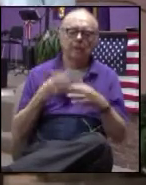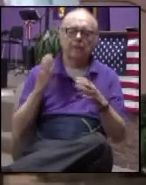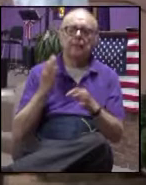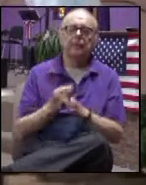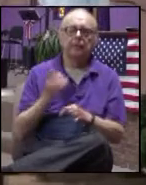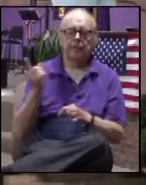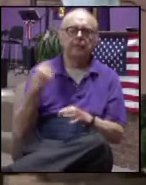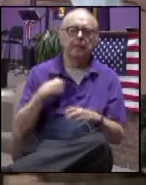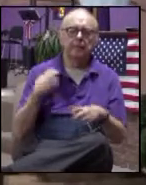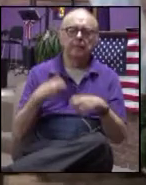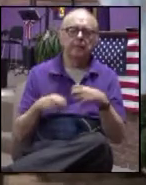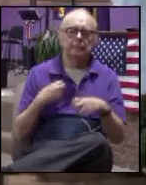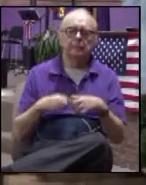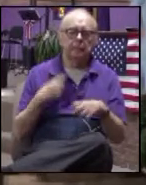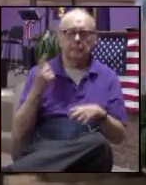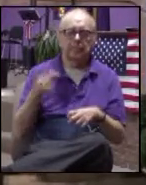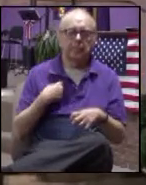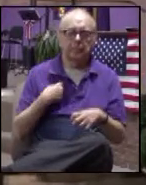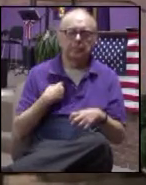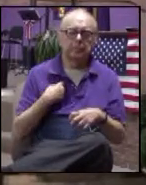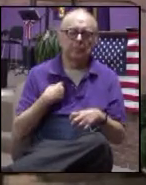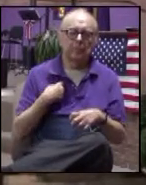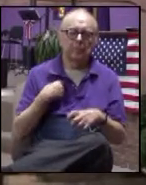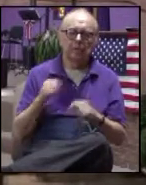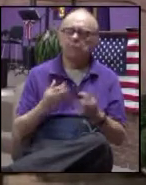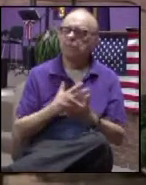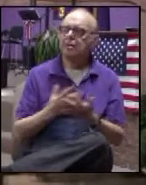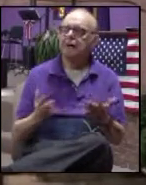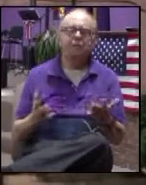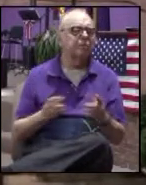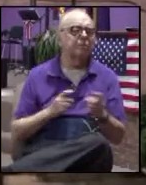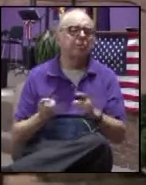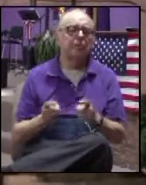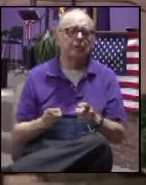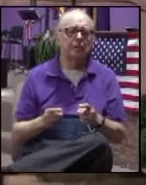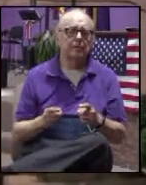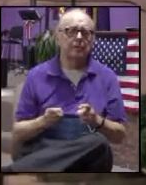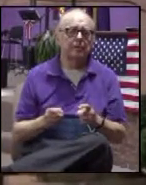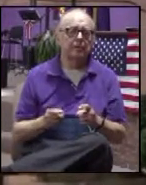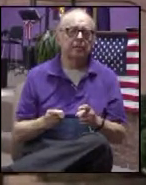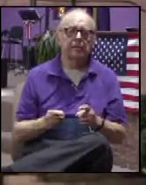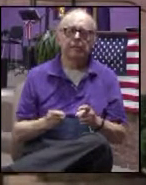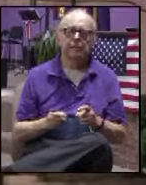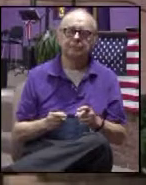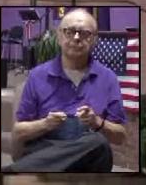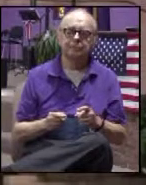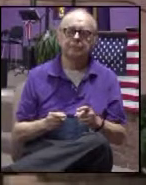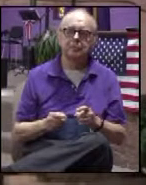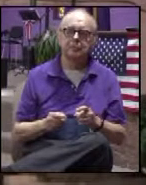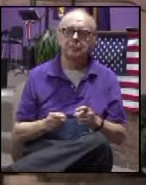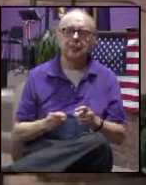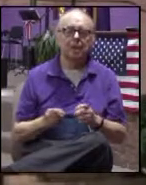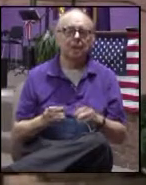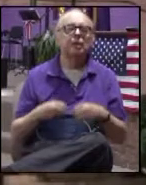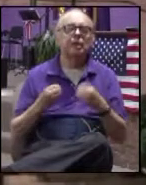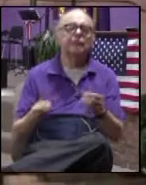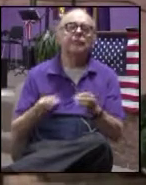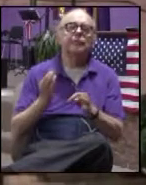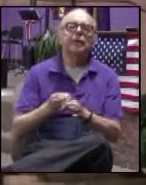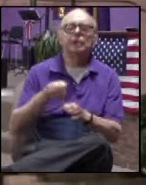got problems, or if you think you've got stuff that you can't Kinda. tackle on your own, put your faith in